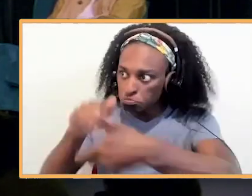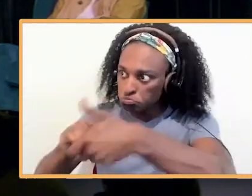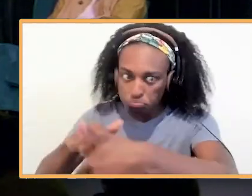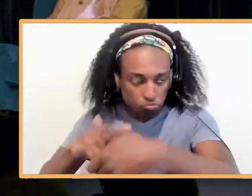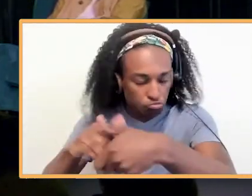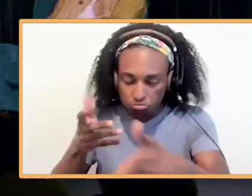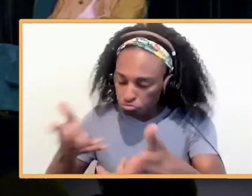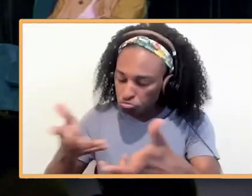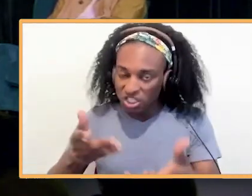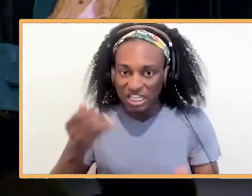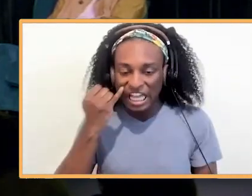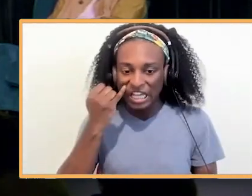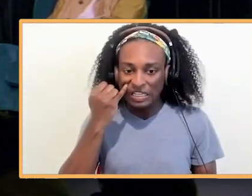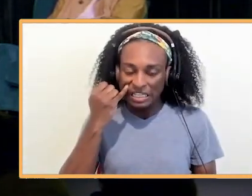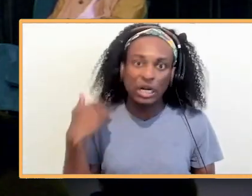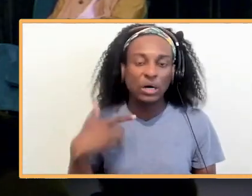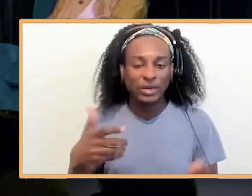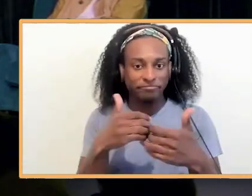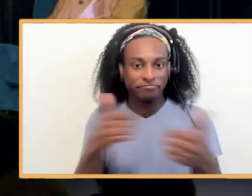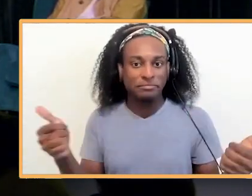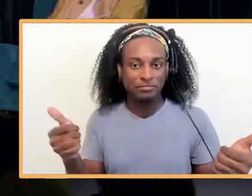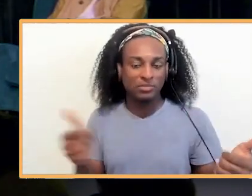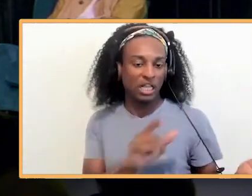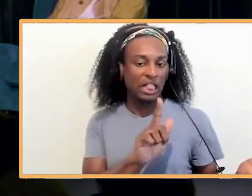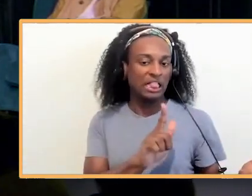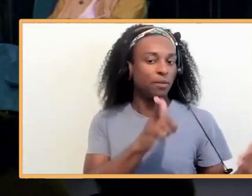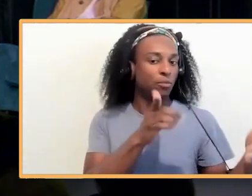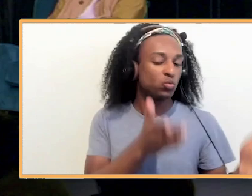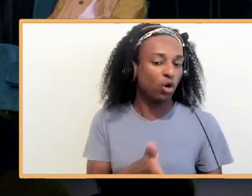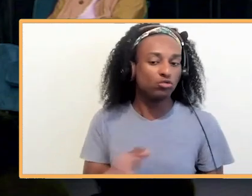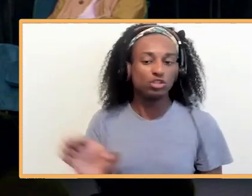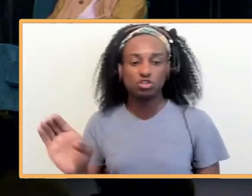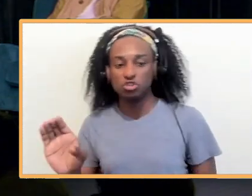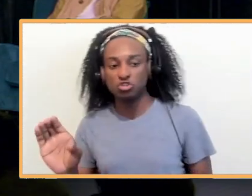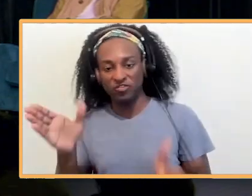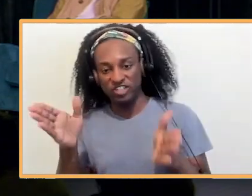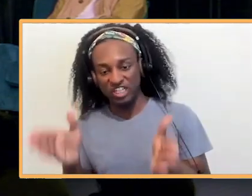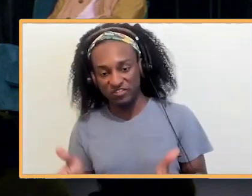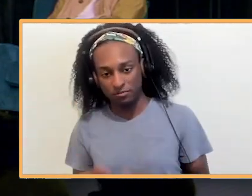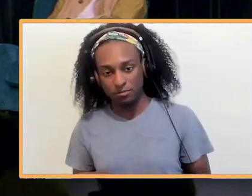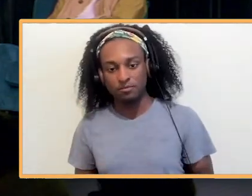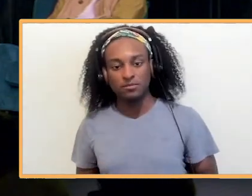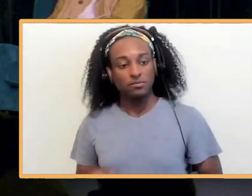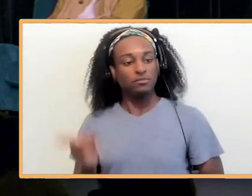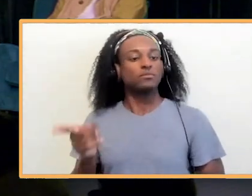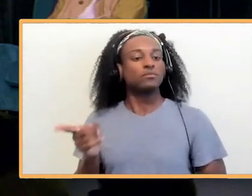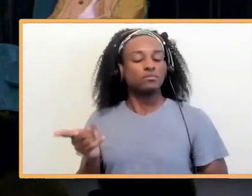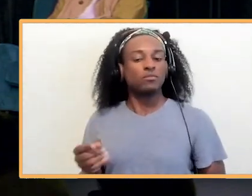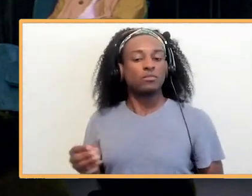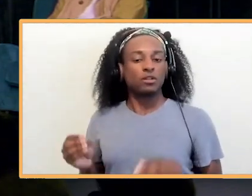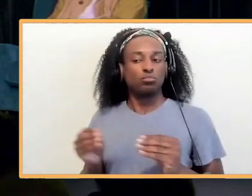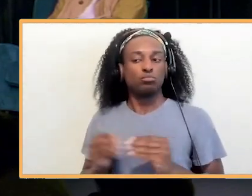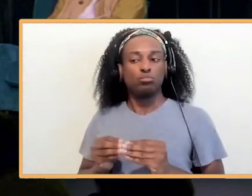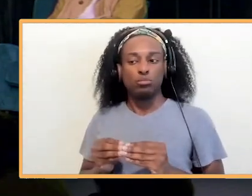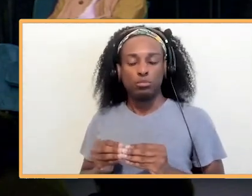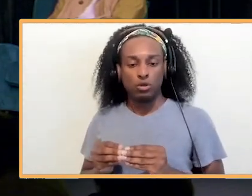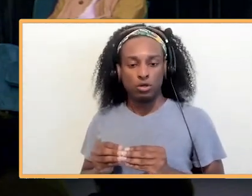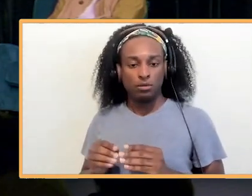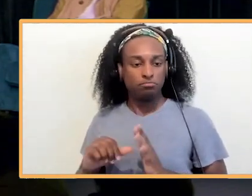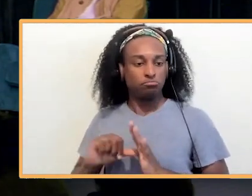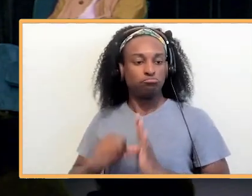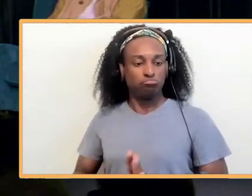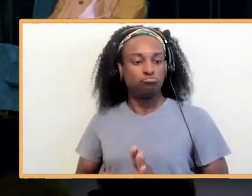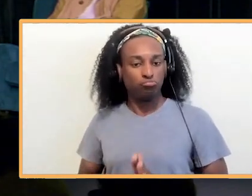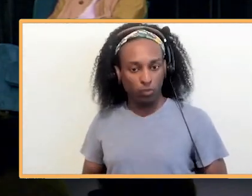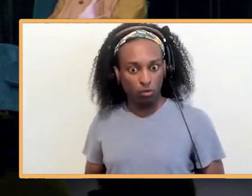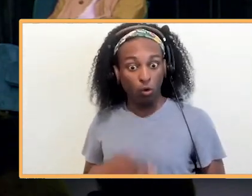it into conservatives and liberals, that there is much more of these are my stated values and these are the actions I'm going to